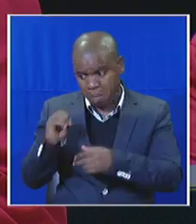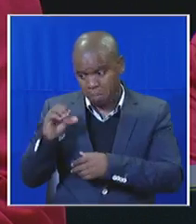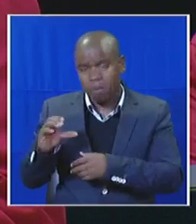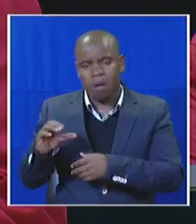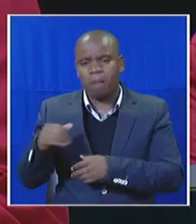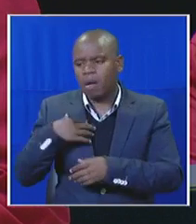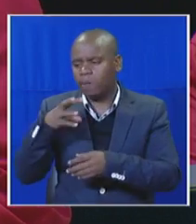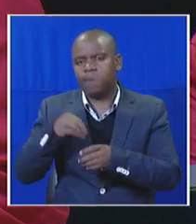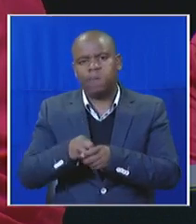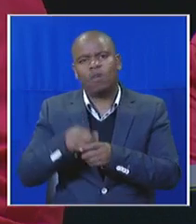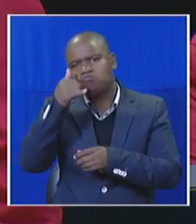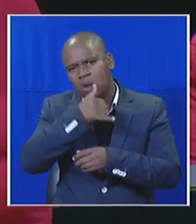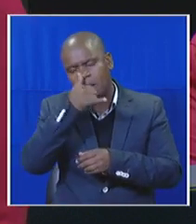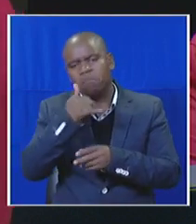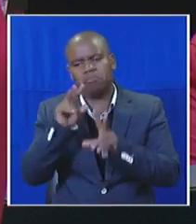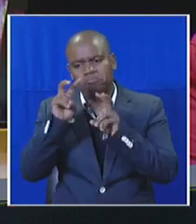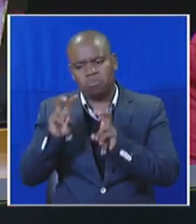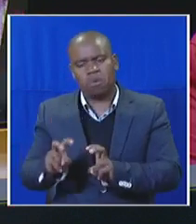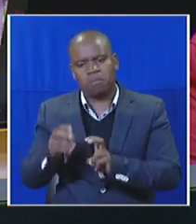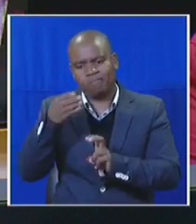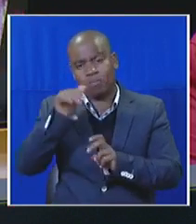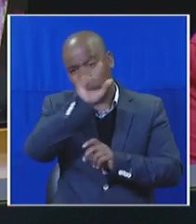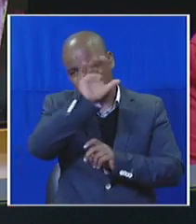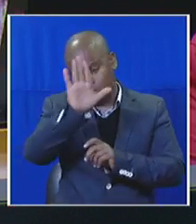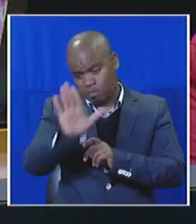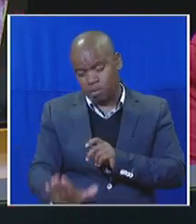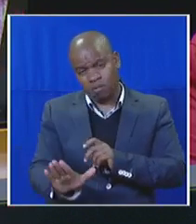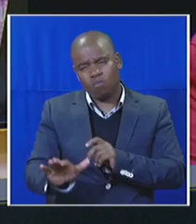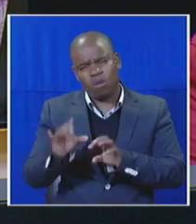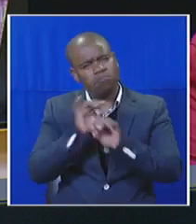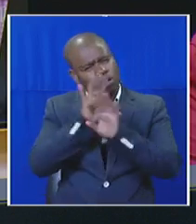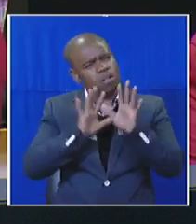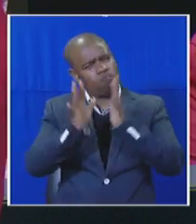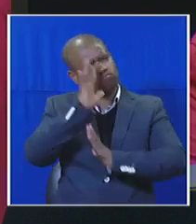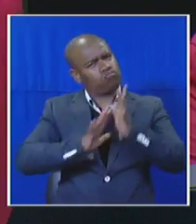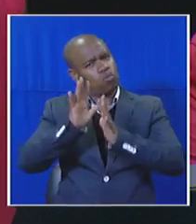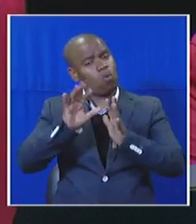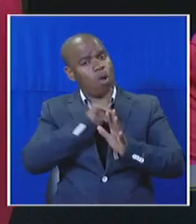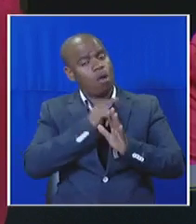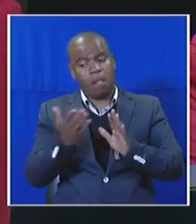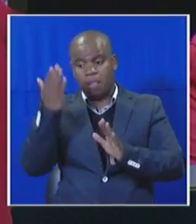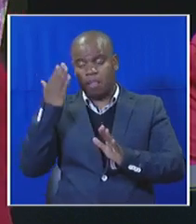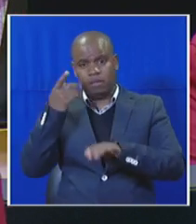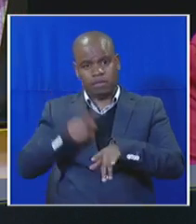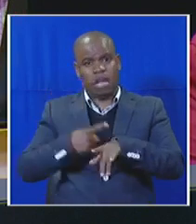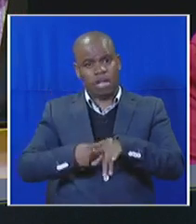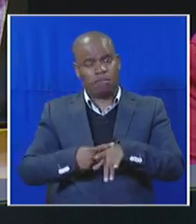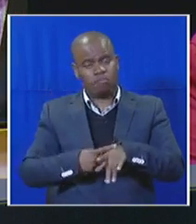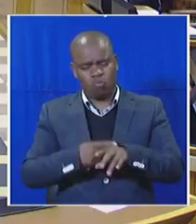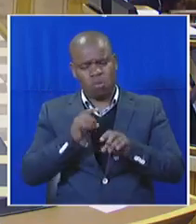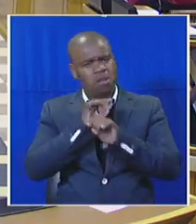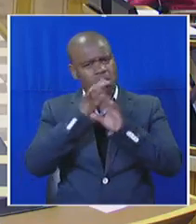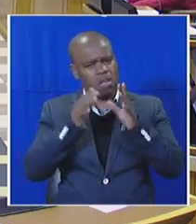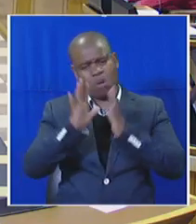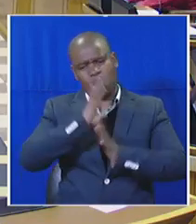involved in criminal activities in the entire continent? Can you please give a clearer answer this time, because the last time you waffled?